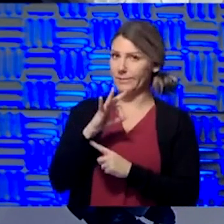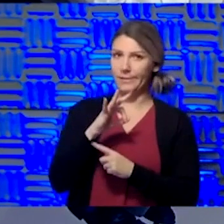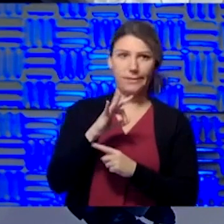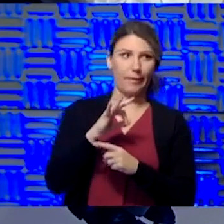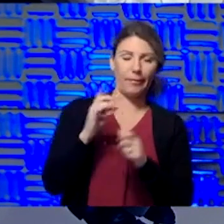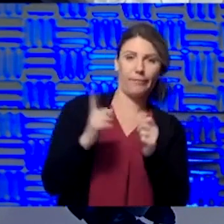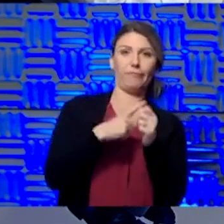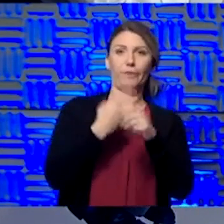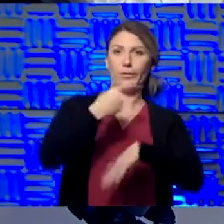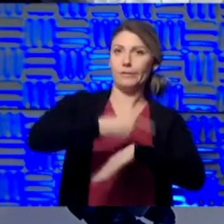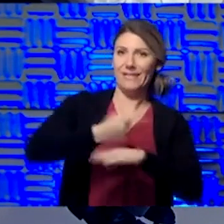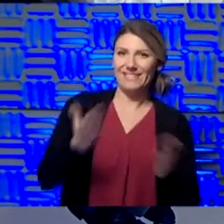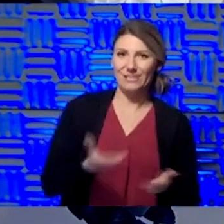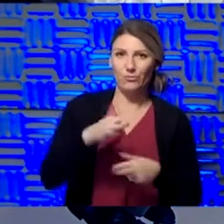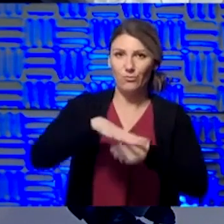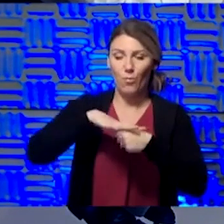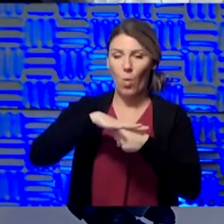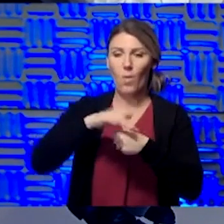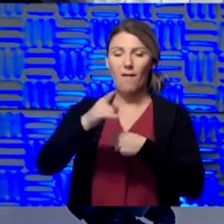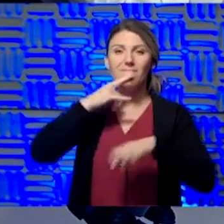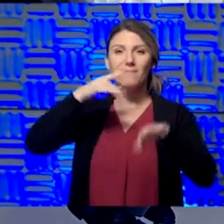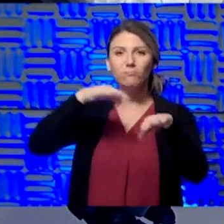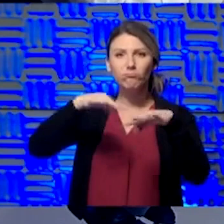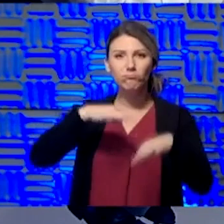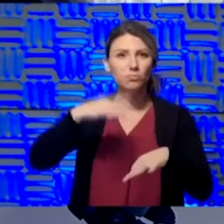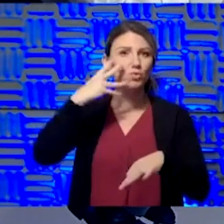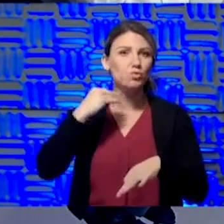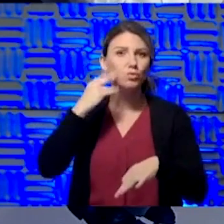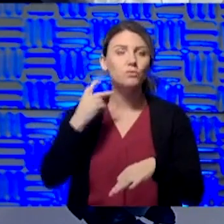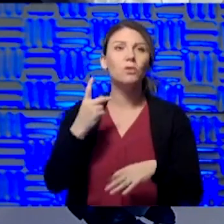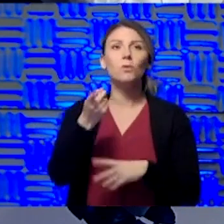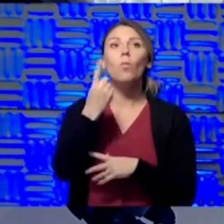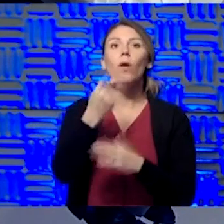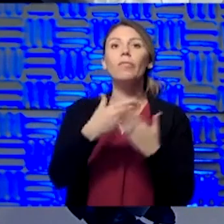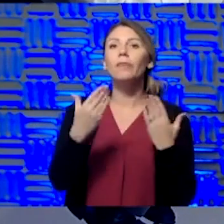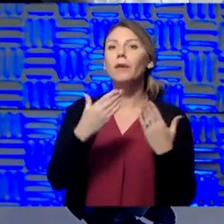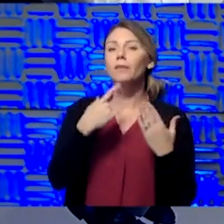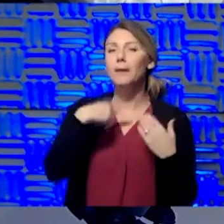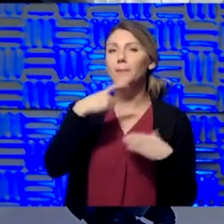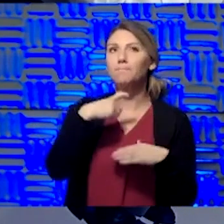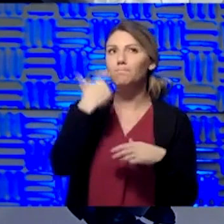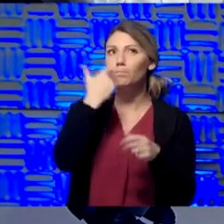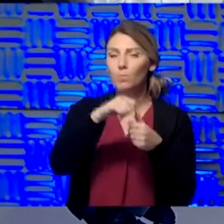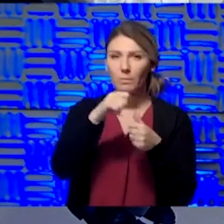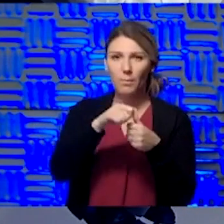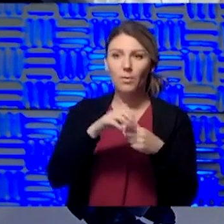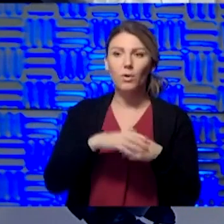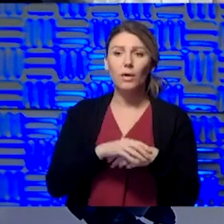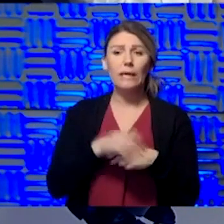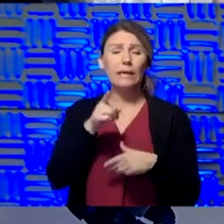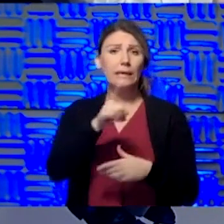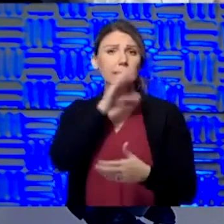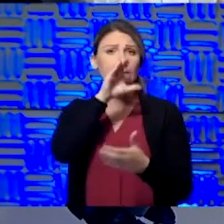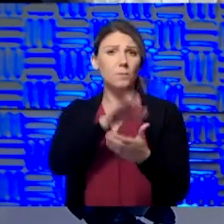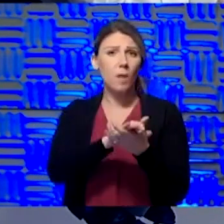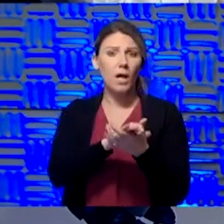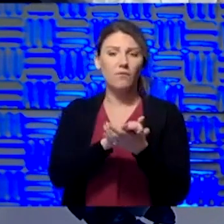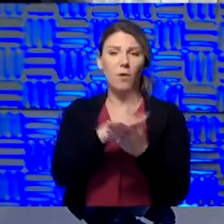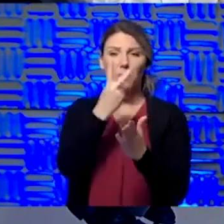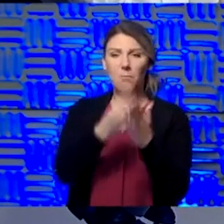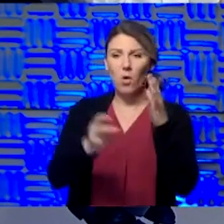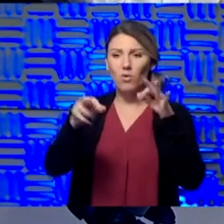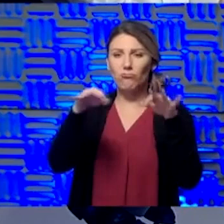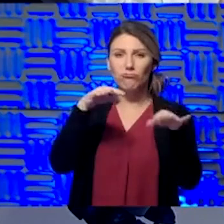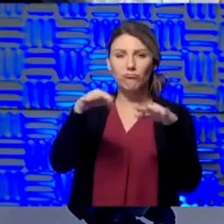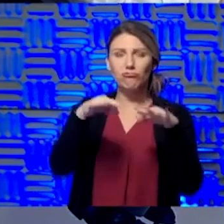at least locally. And he described the experience to me. And one of the things that stuck out to me was he and his wife both kind of described just